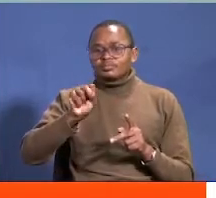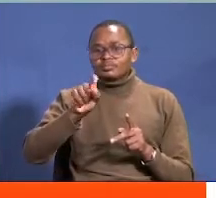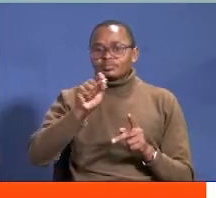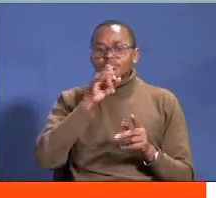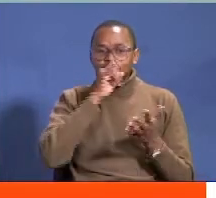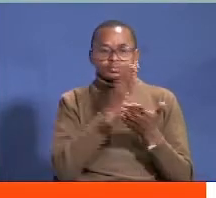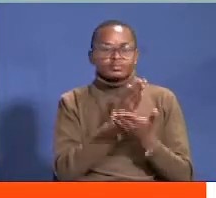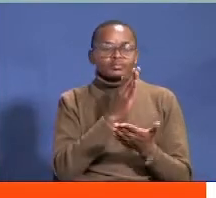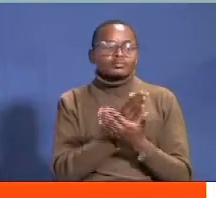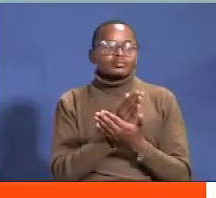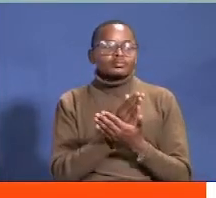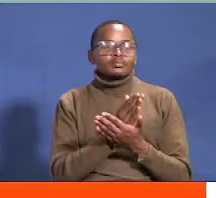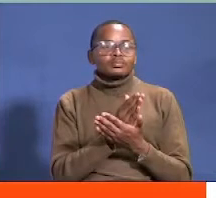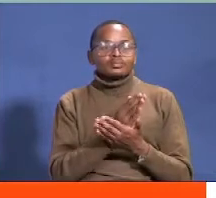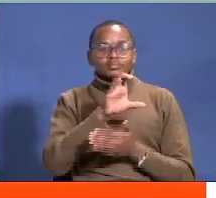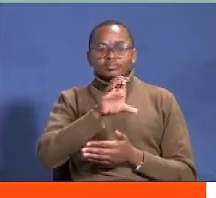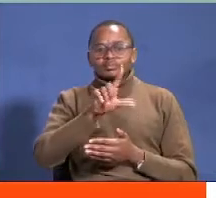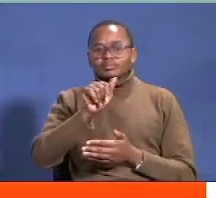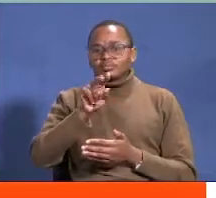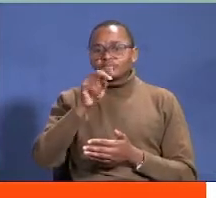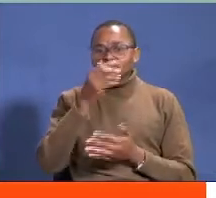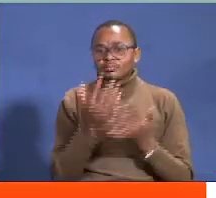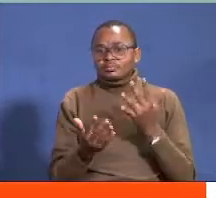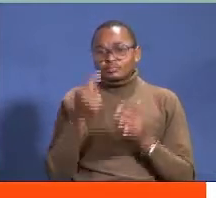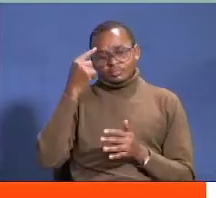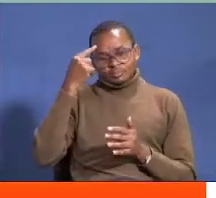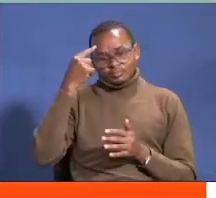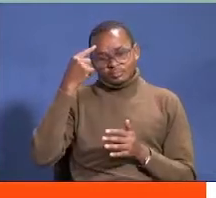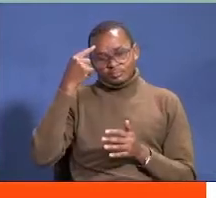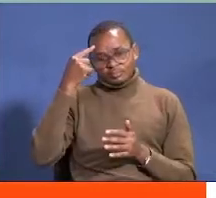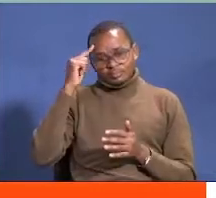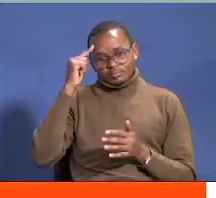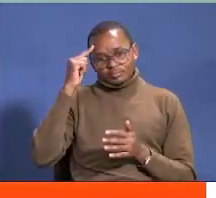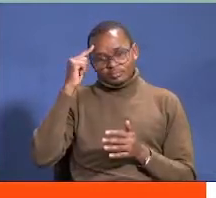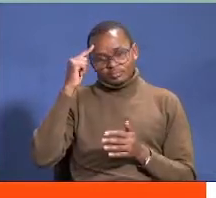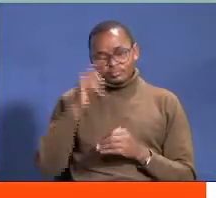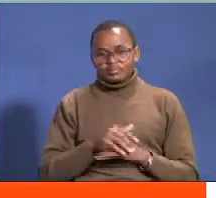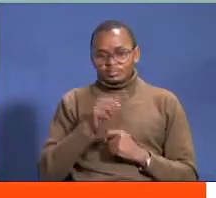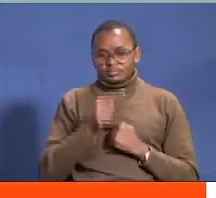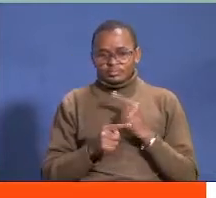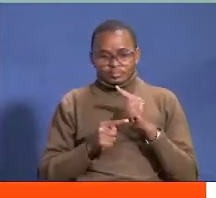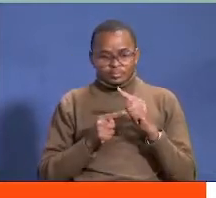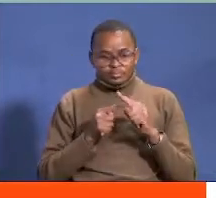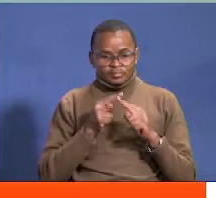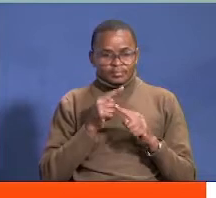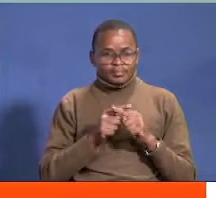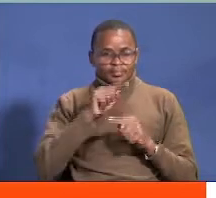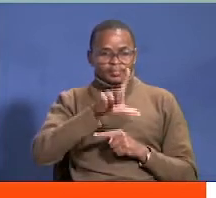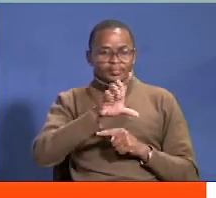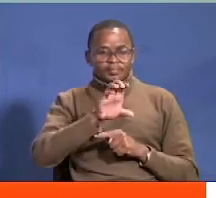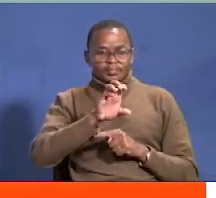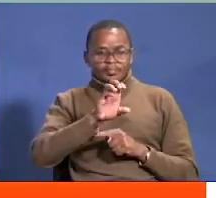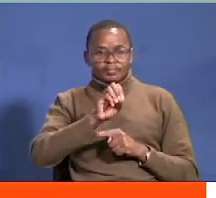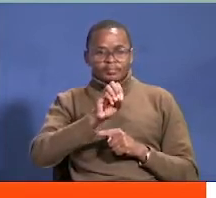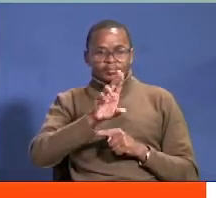it really a matter of climate change? Because probably I thought maybe when the locust invaded,